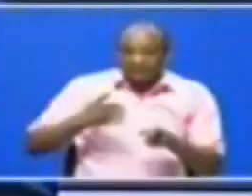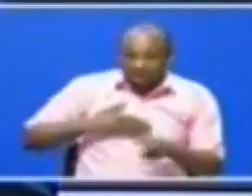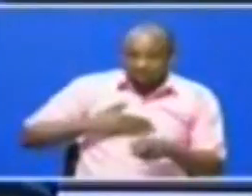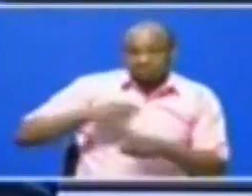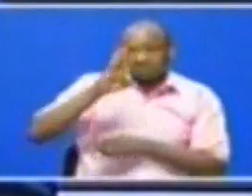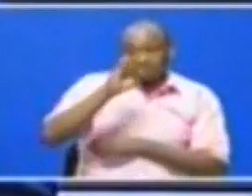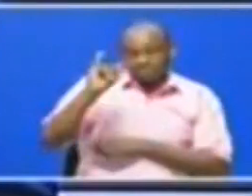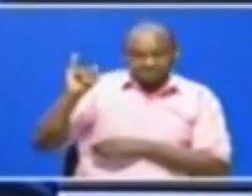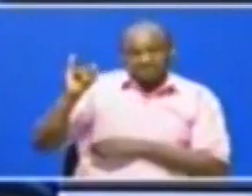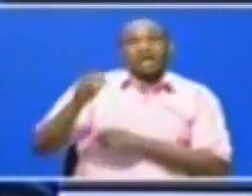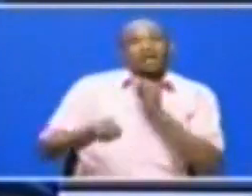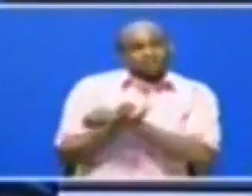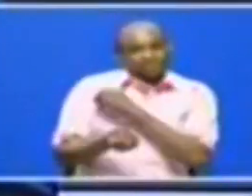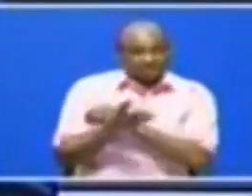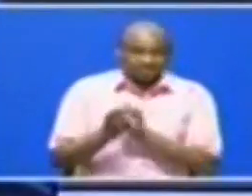us.